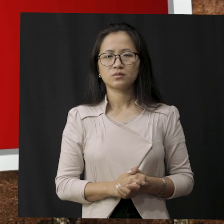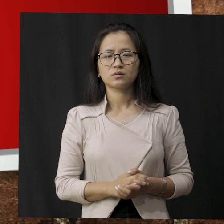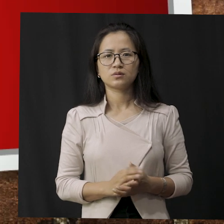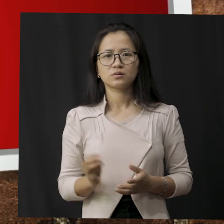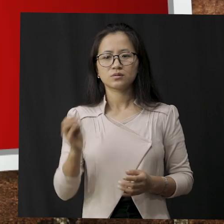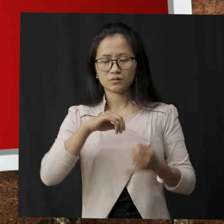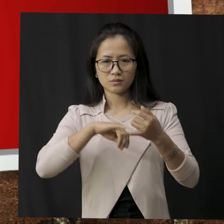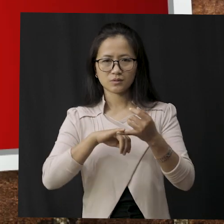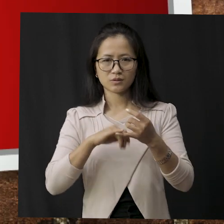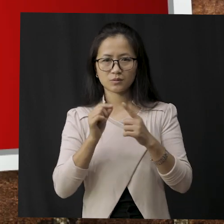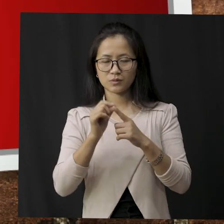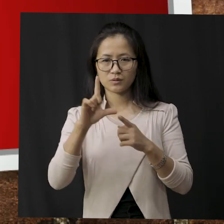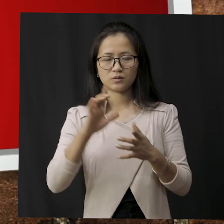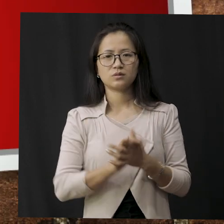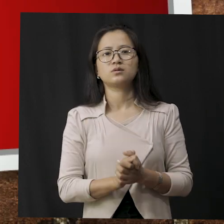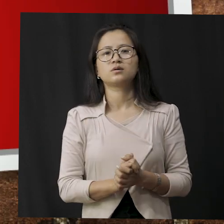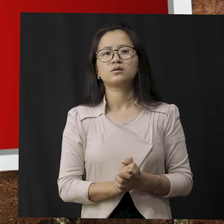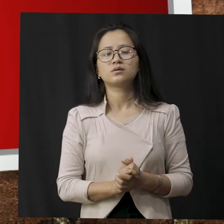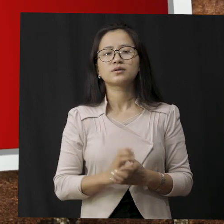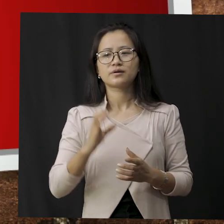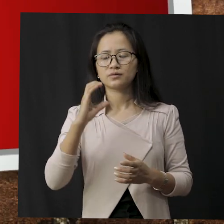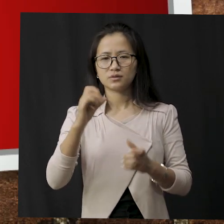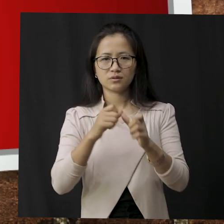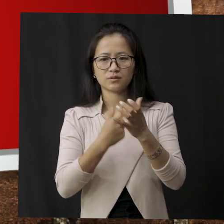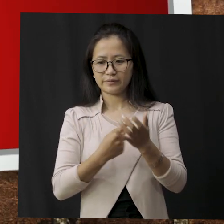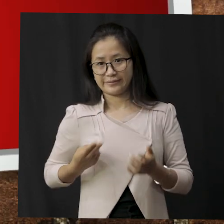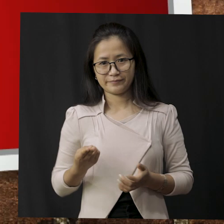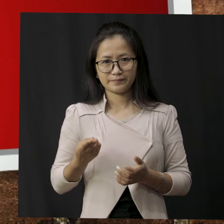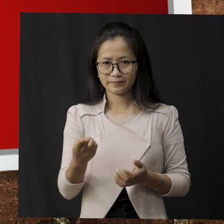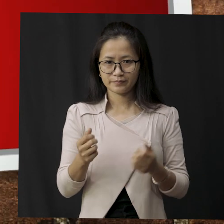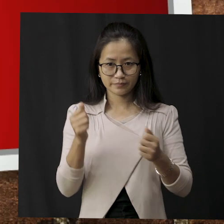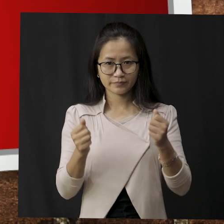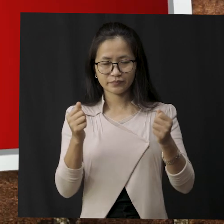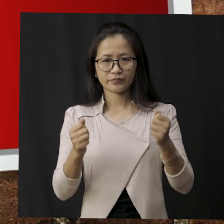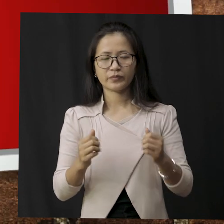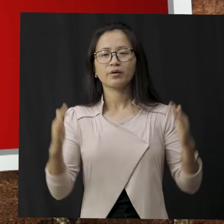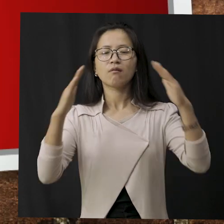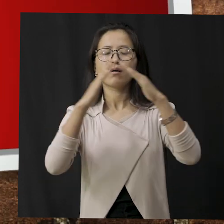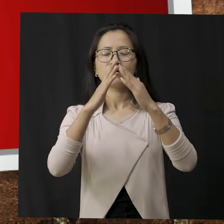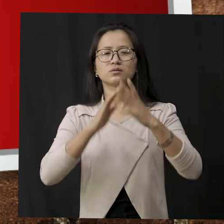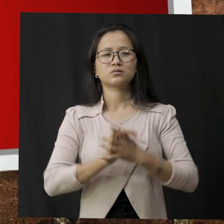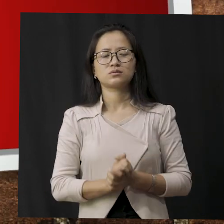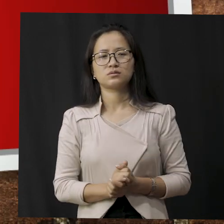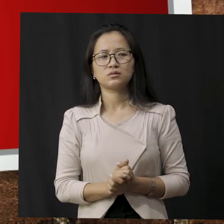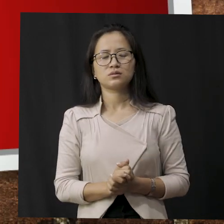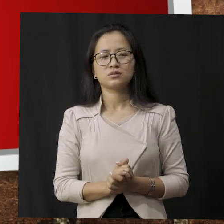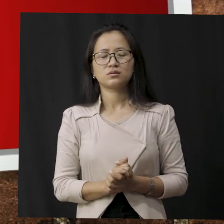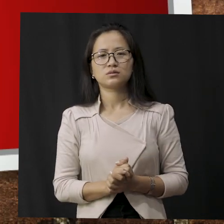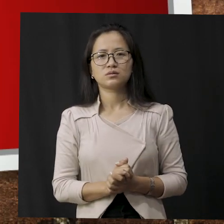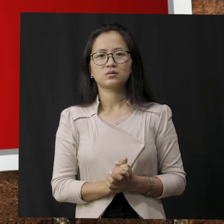call special houses, are called caravan. Okay, here. So this is a caravan,